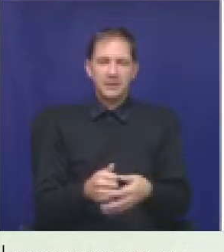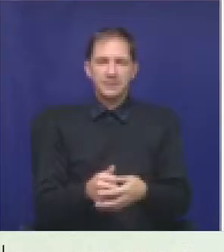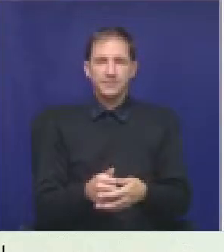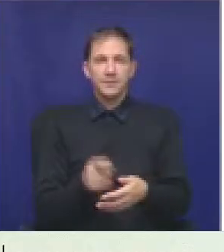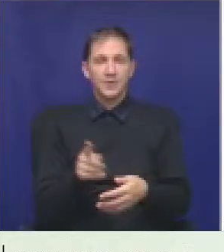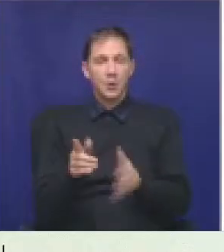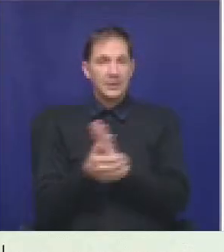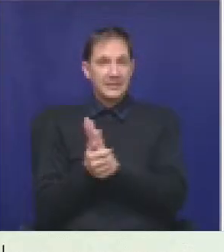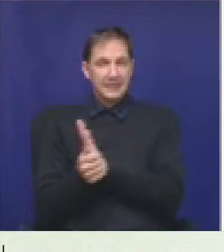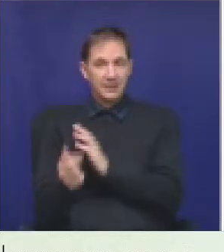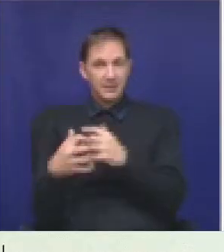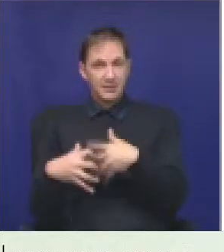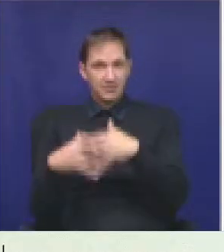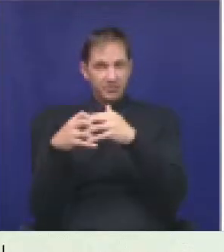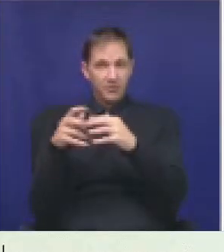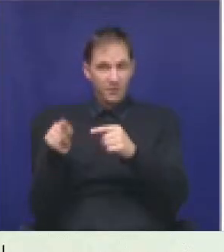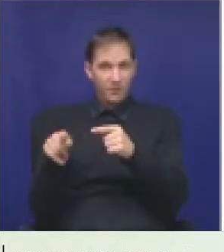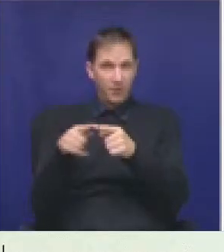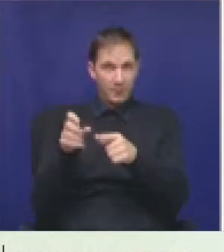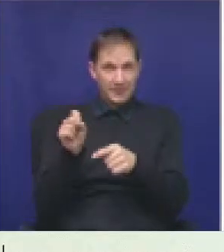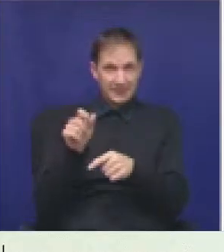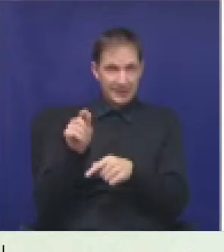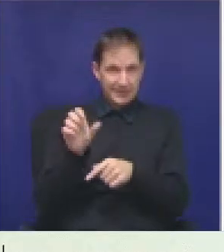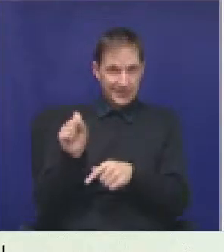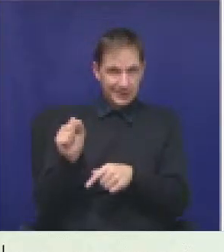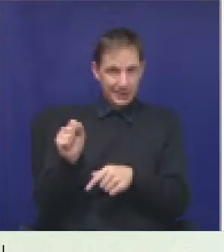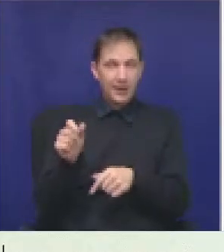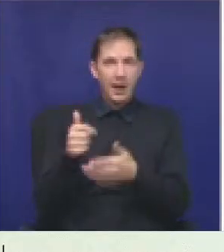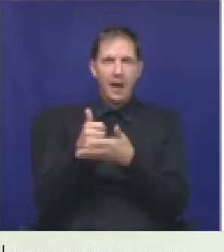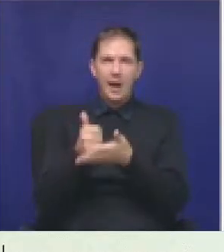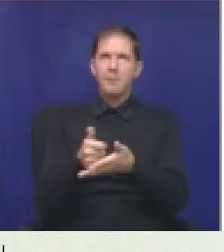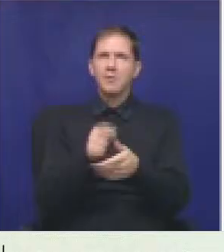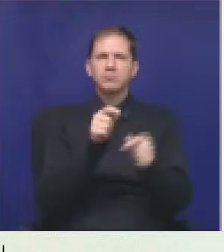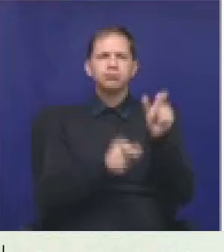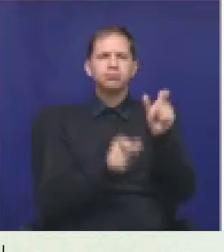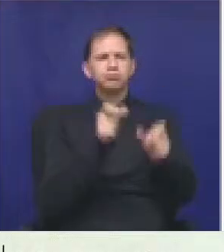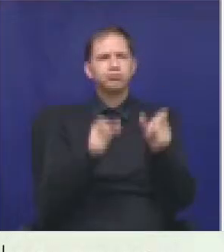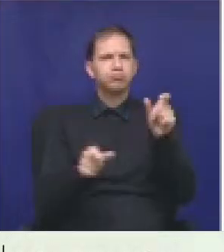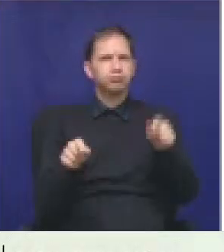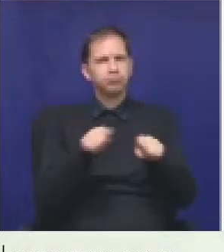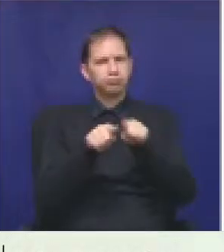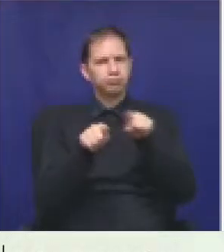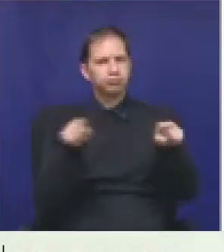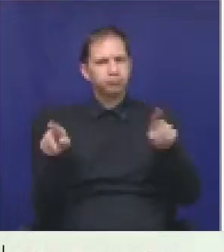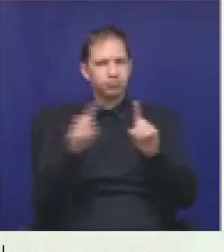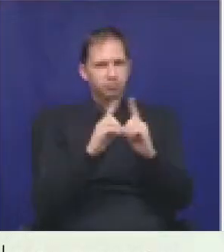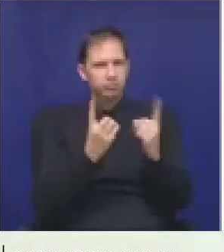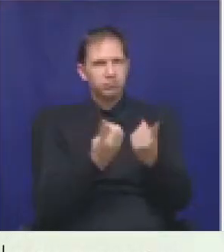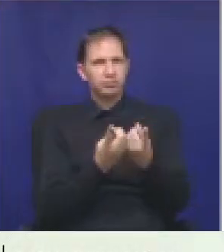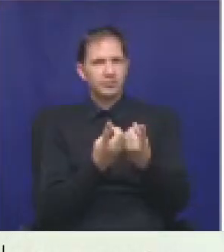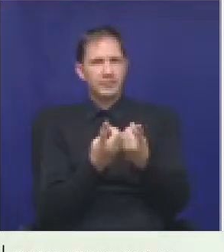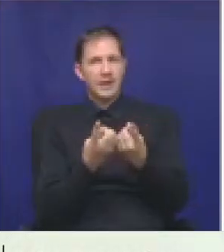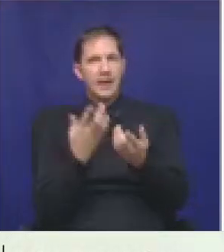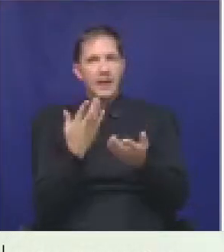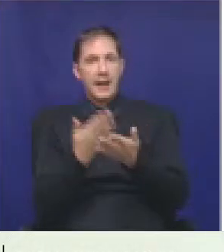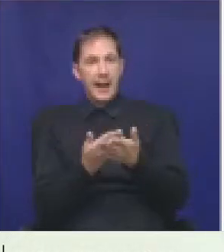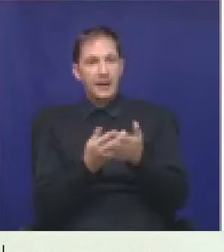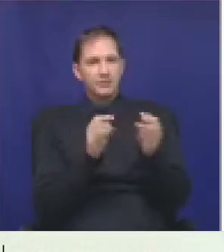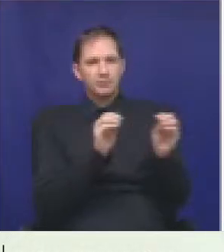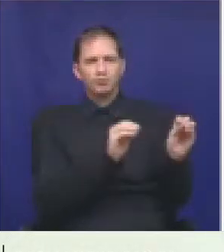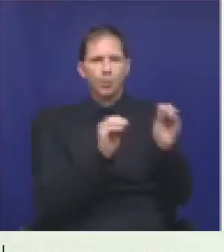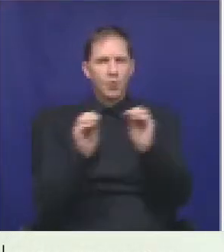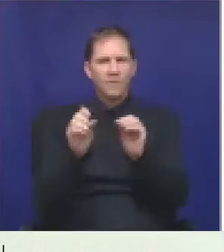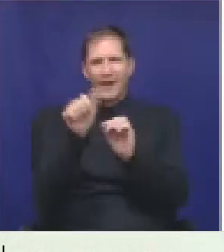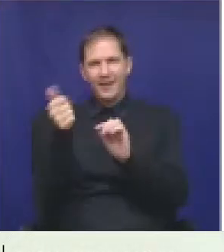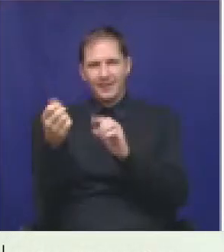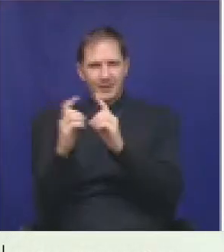by the public entity has benefited the private sector, and international organizations continue to recruit from the agency. We must train and